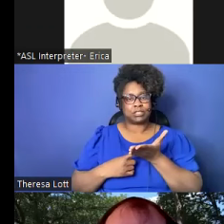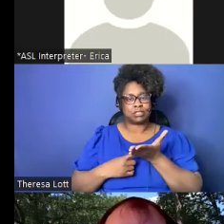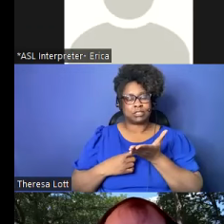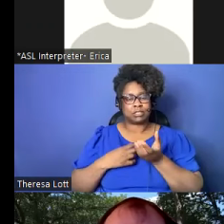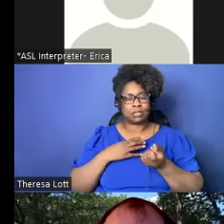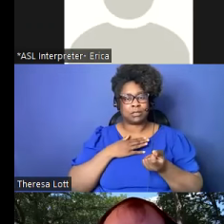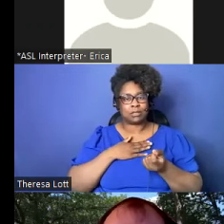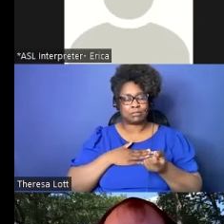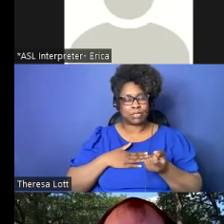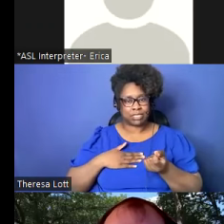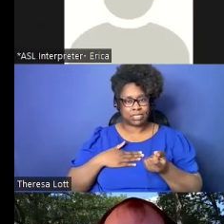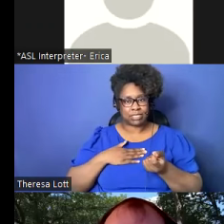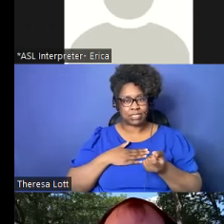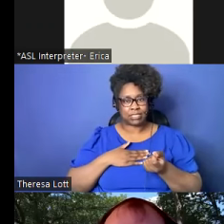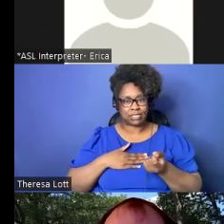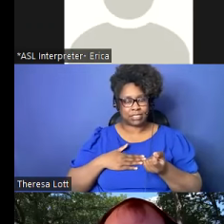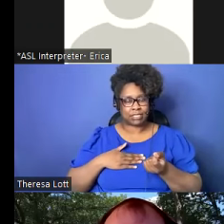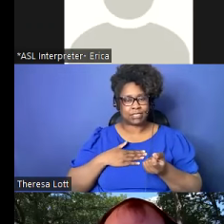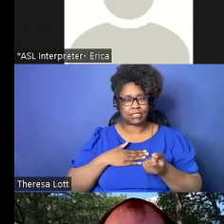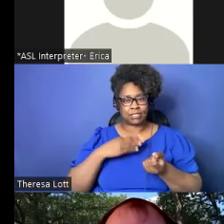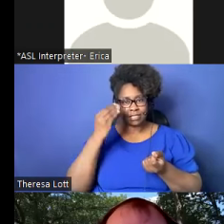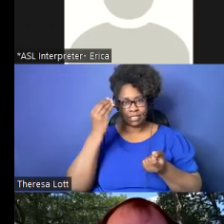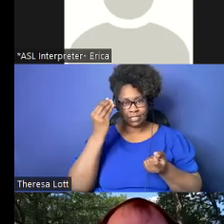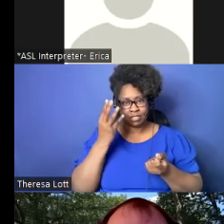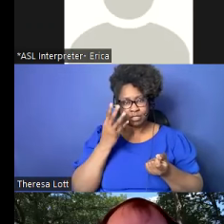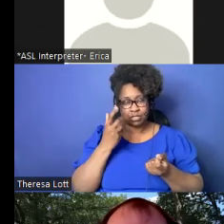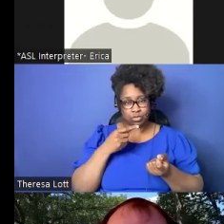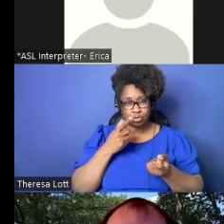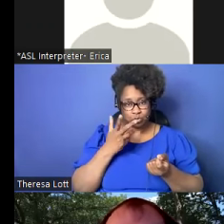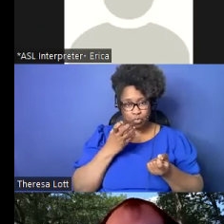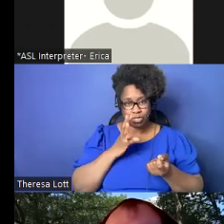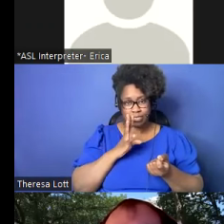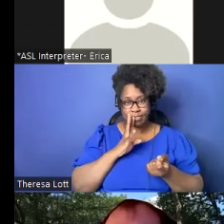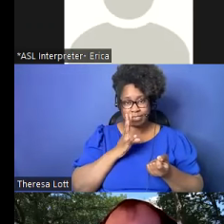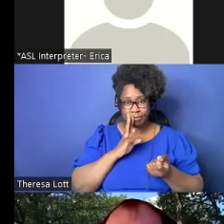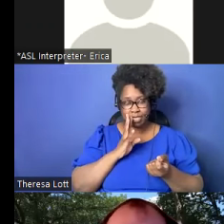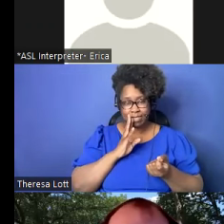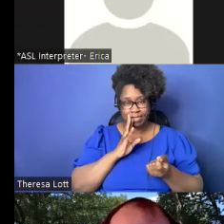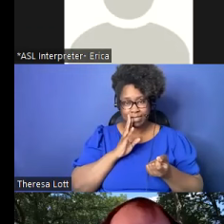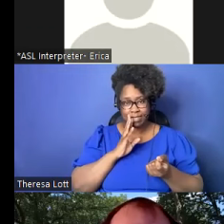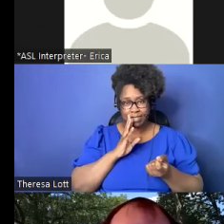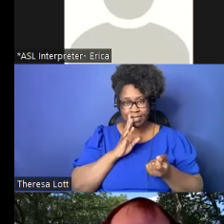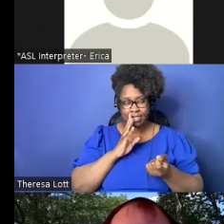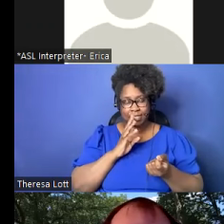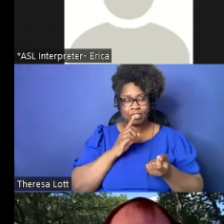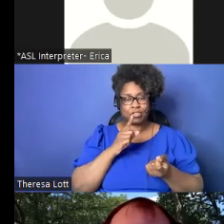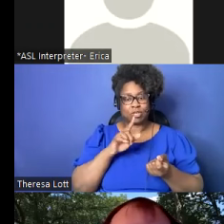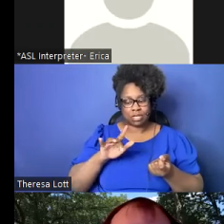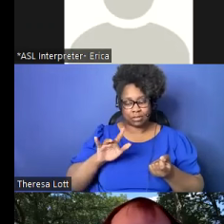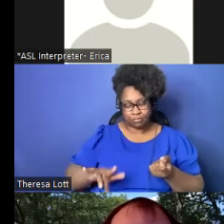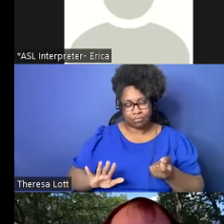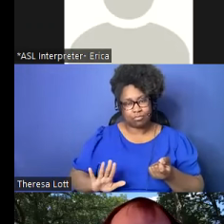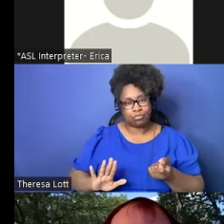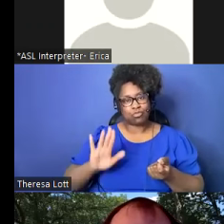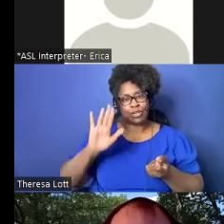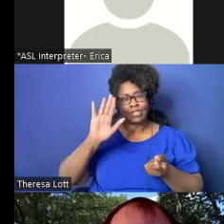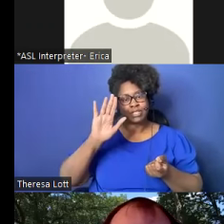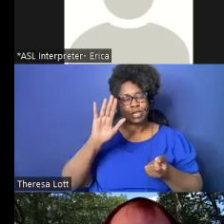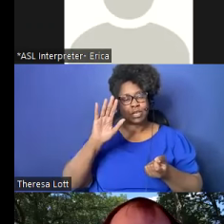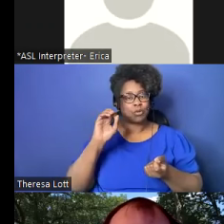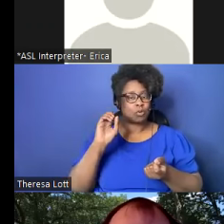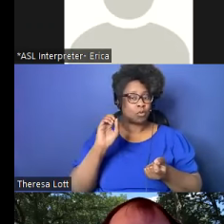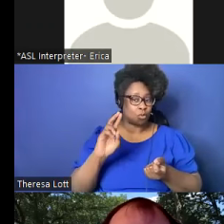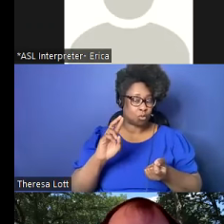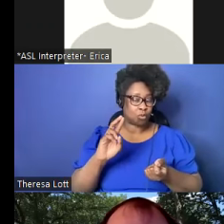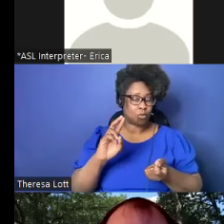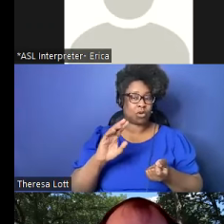please indicate that you'd like to speak by either using the raise hand icon or let us know